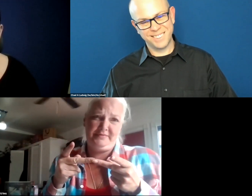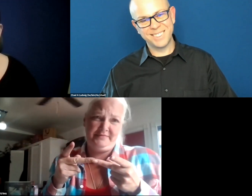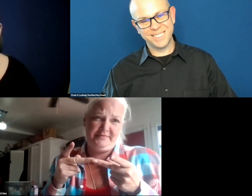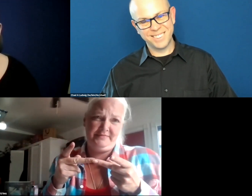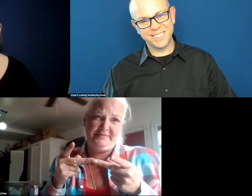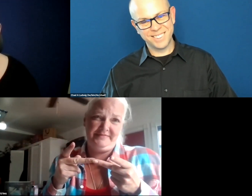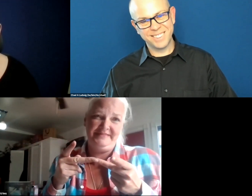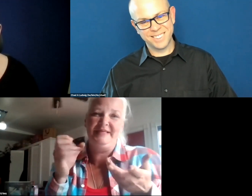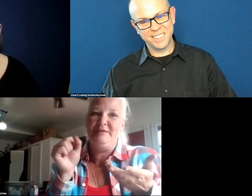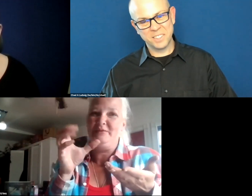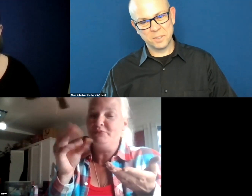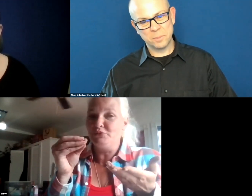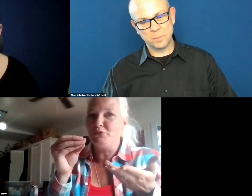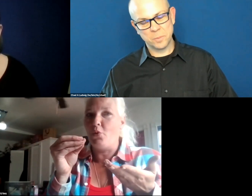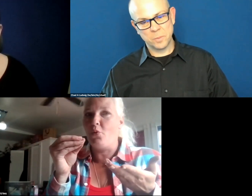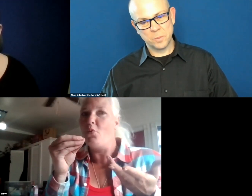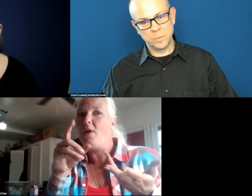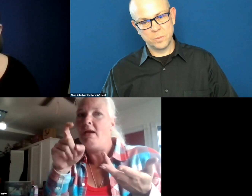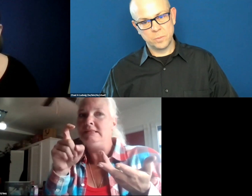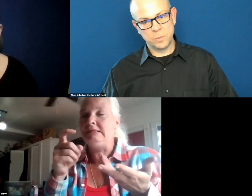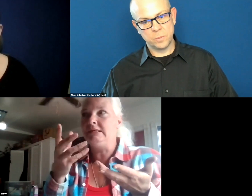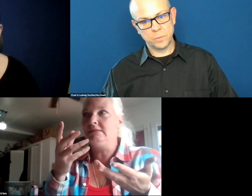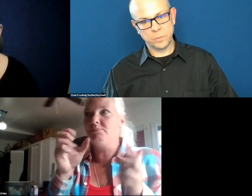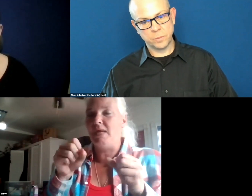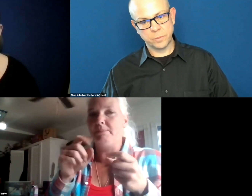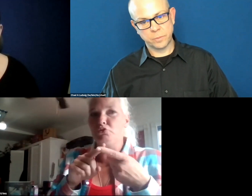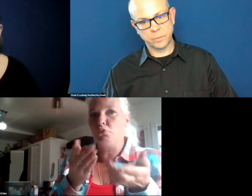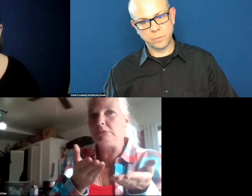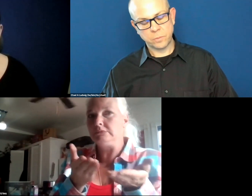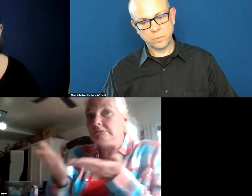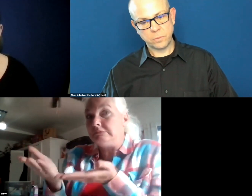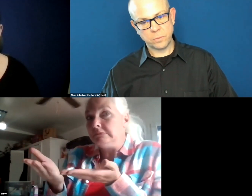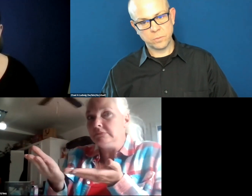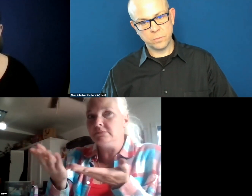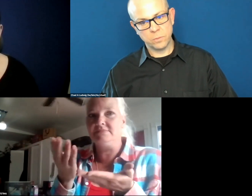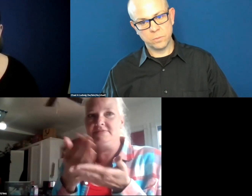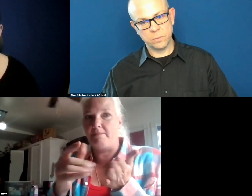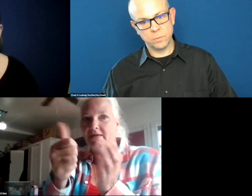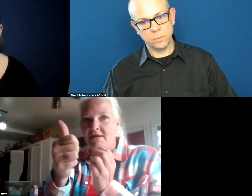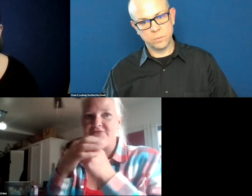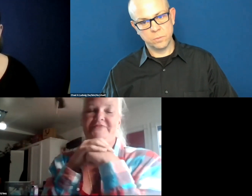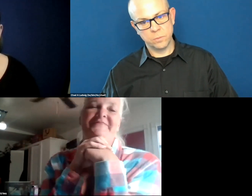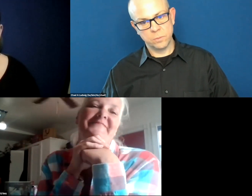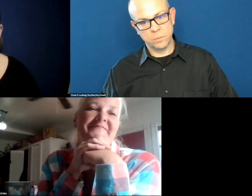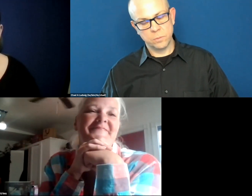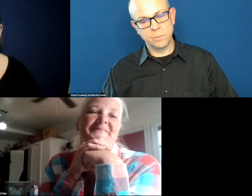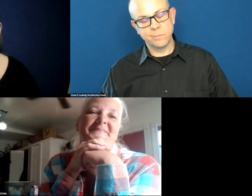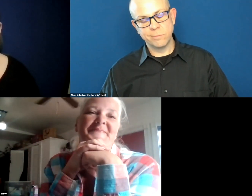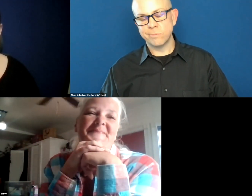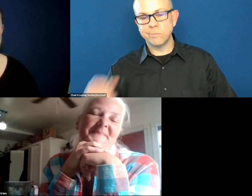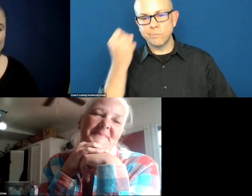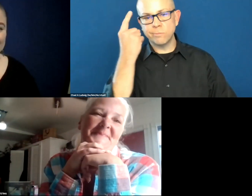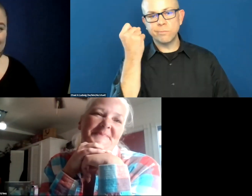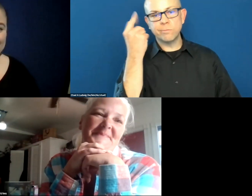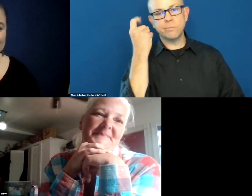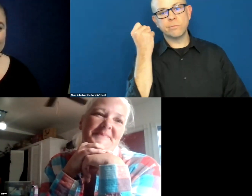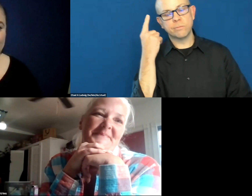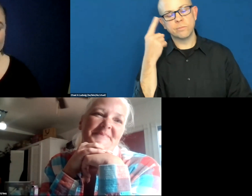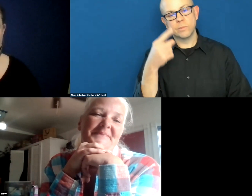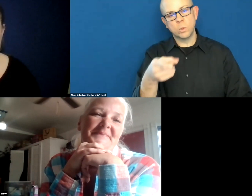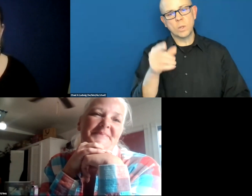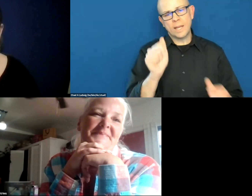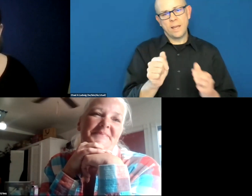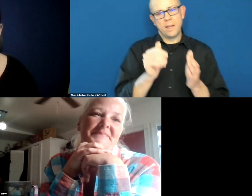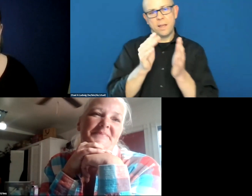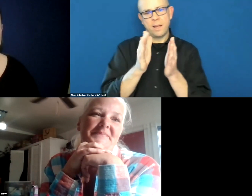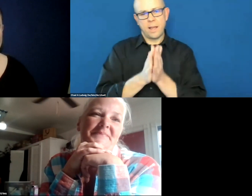we don't have volunteer positions there. So I need to be able to actually give them something